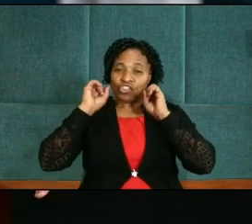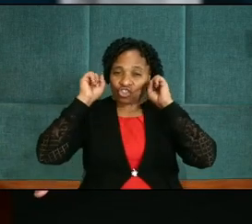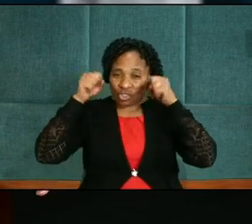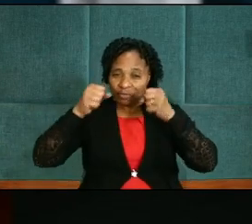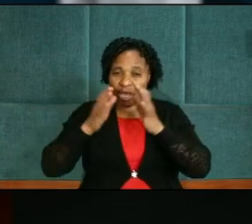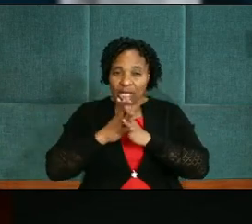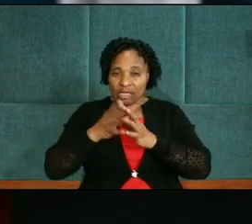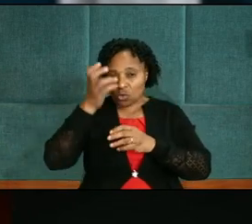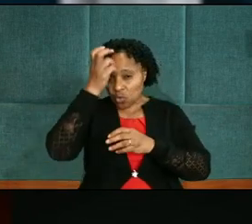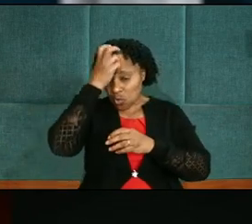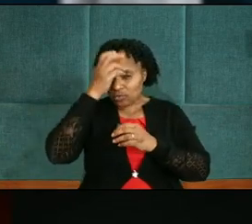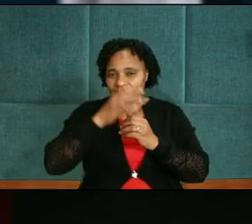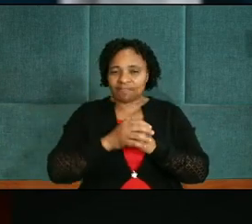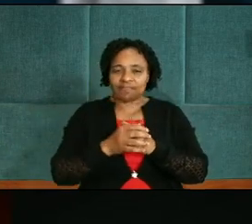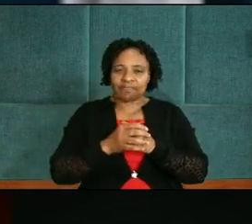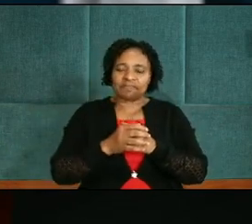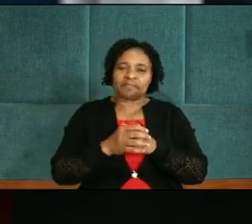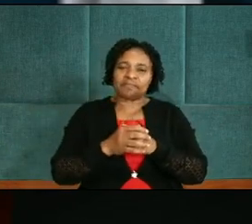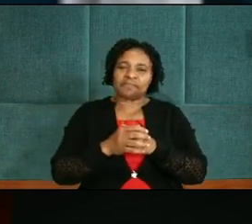with me? Good.